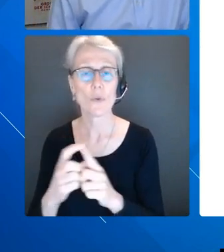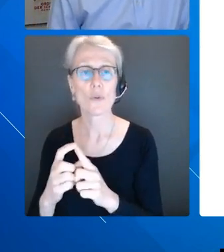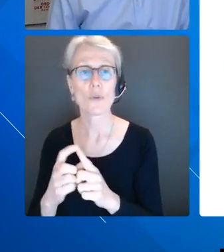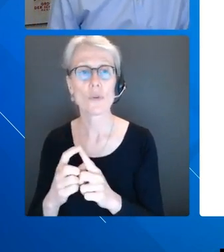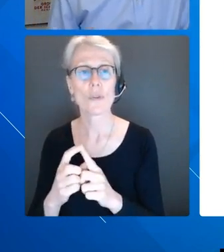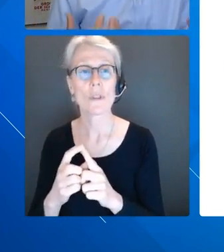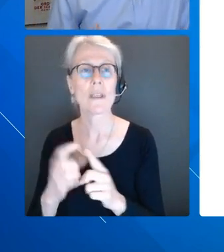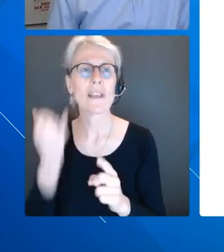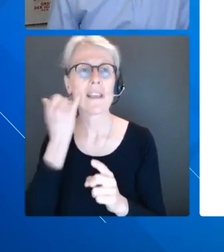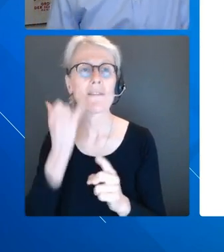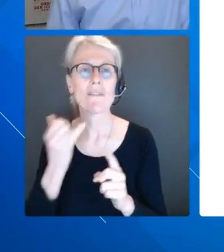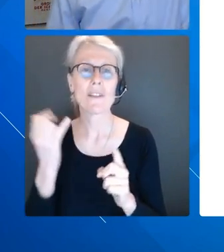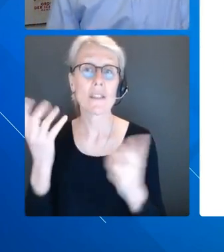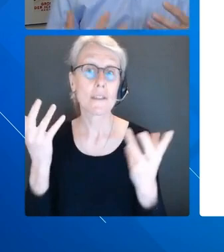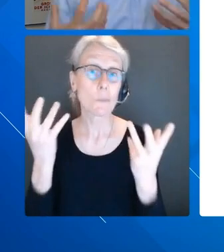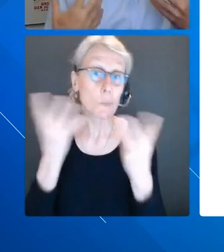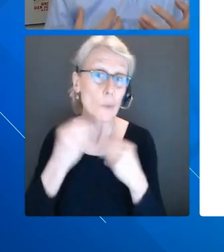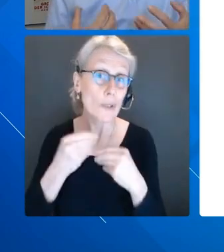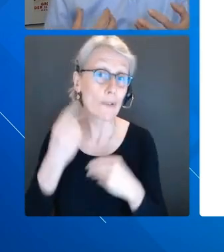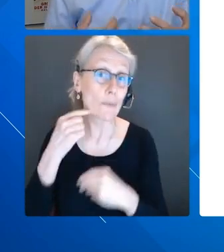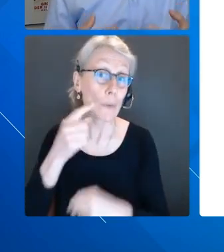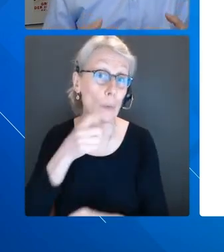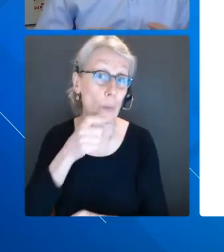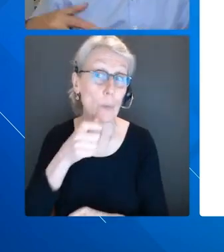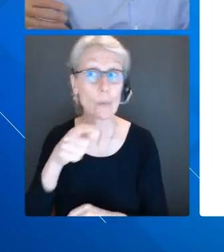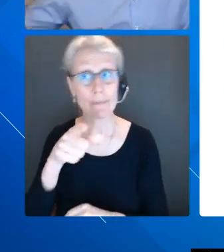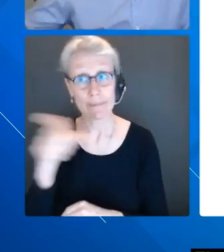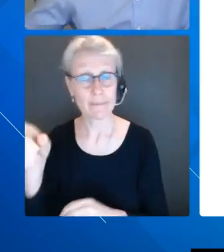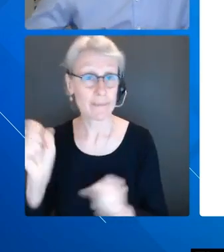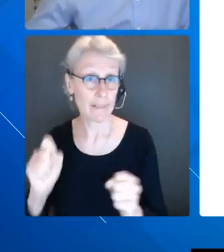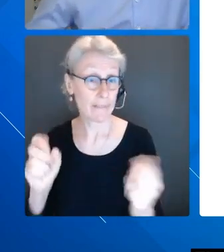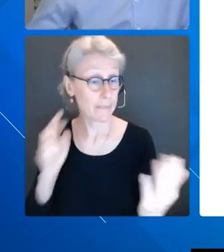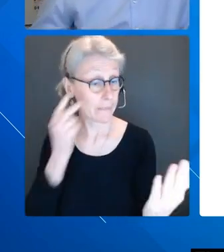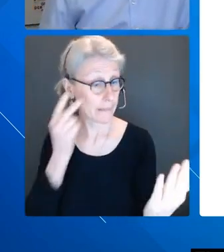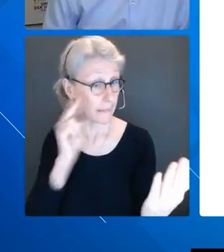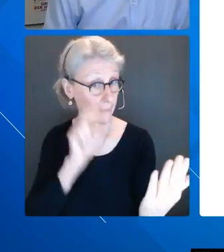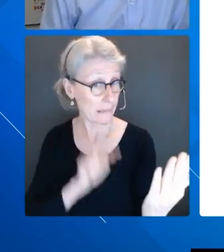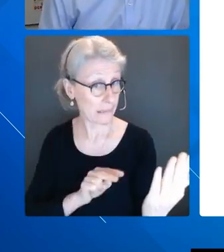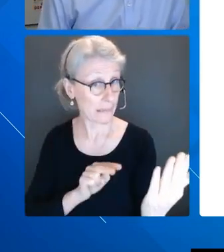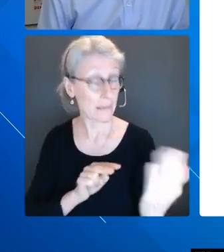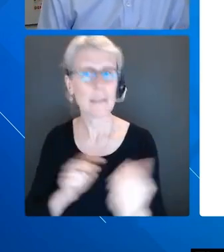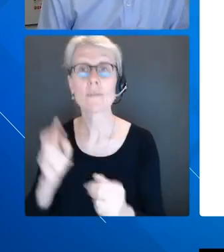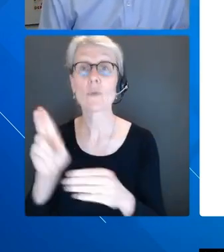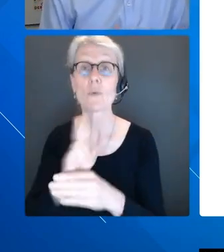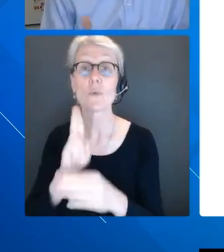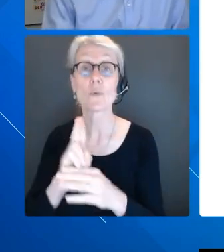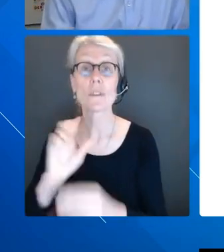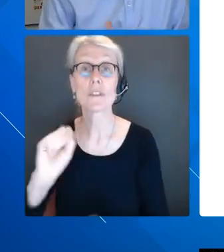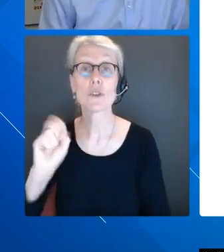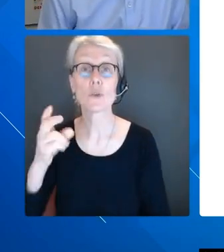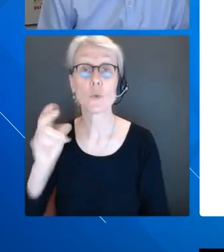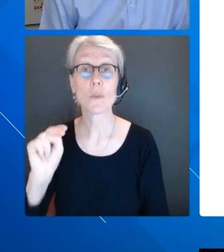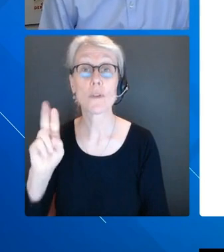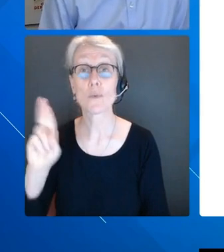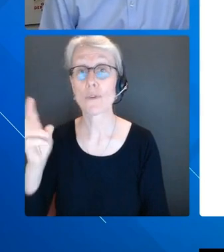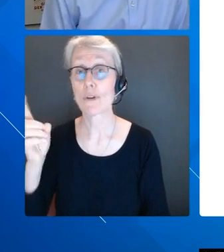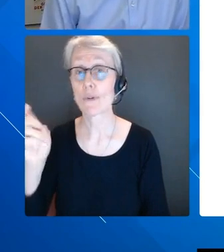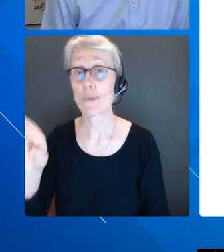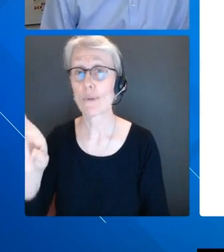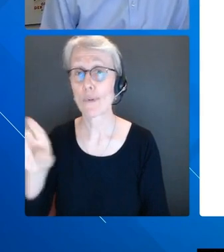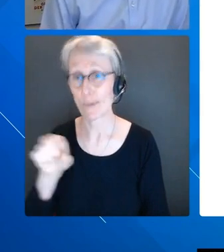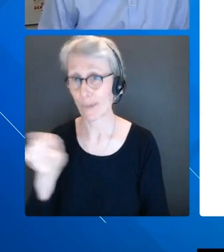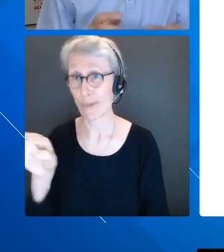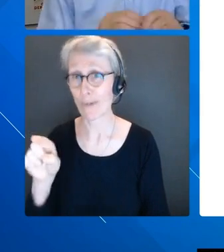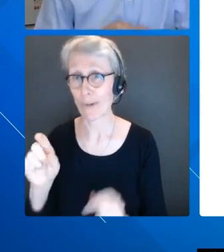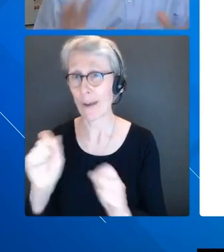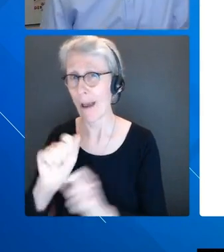look pretty, it's pretty for the people who can see it. The person using a screen reader, they don't care that I'll give you an example in a minute, that it's a